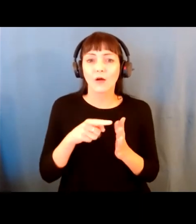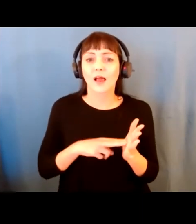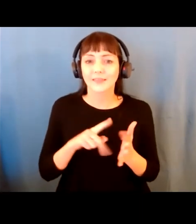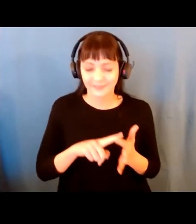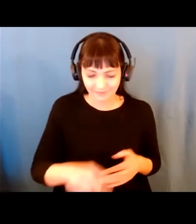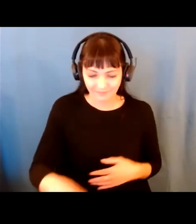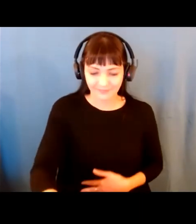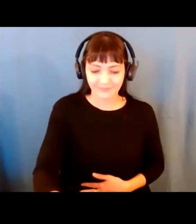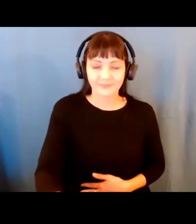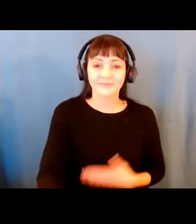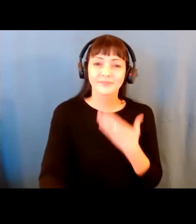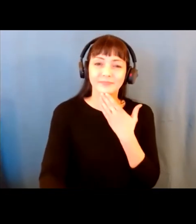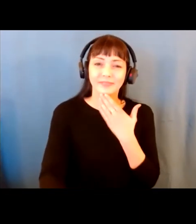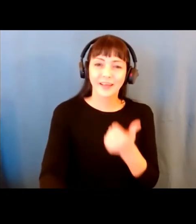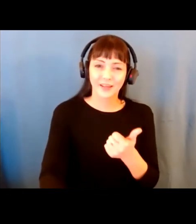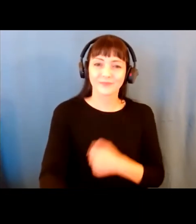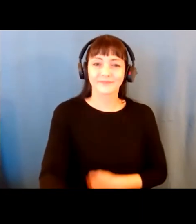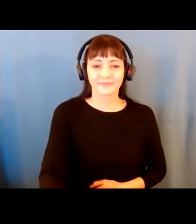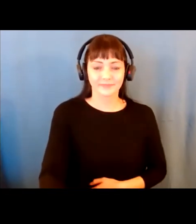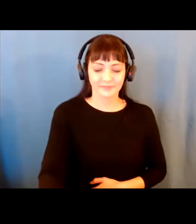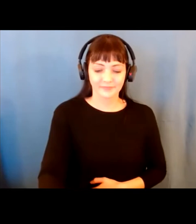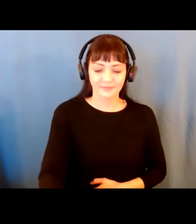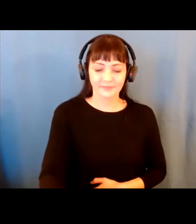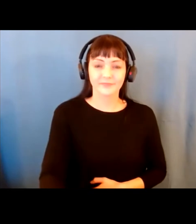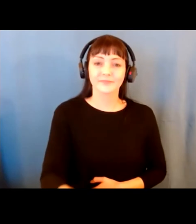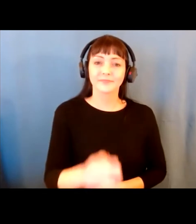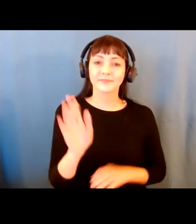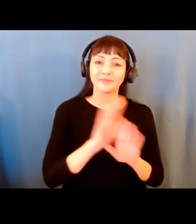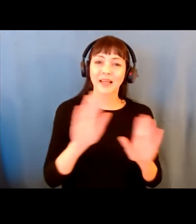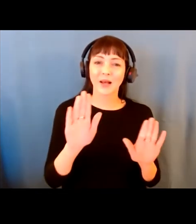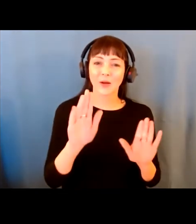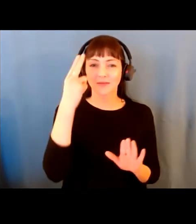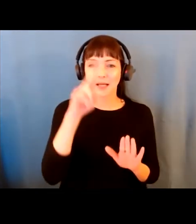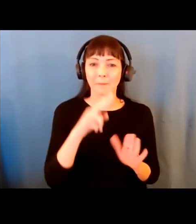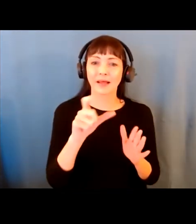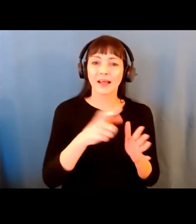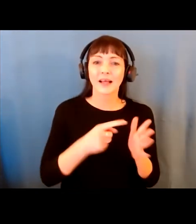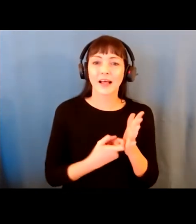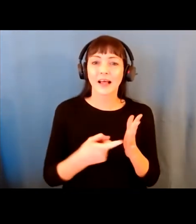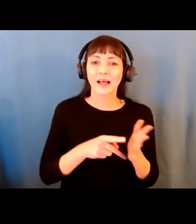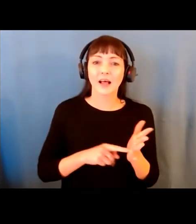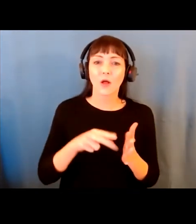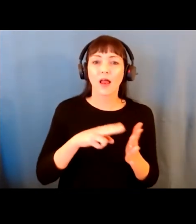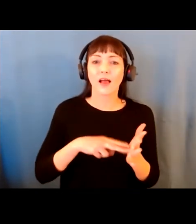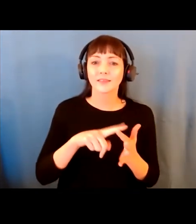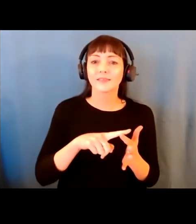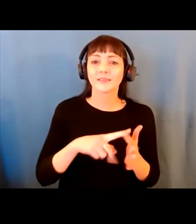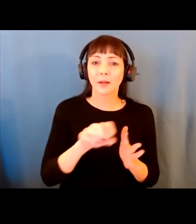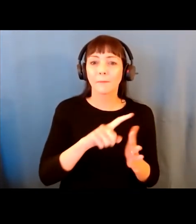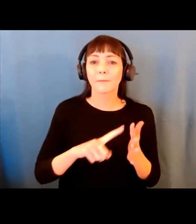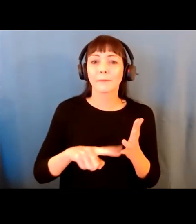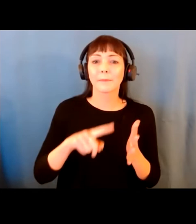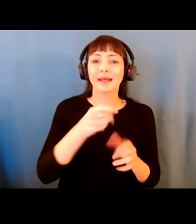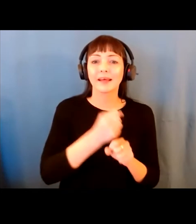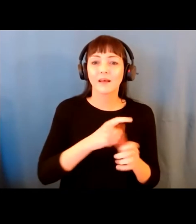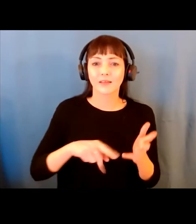Hi, Tony. Thanks very much. Hi, everyone. I'm Caroline Pegum from the Understanding British Portraits Network. So just a